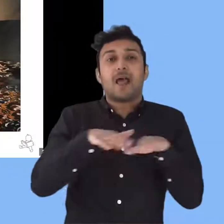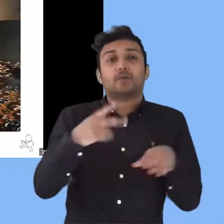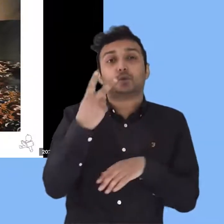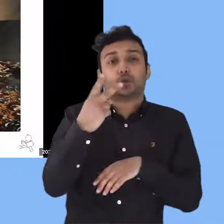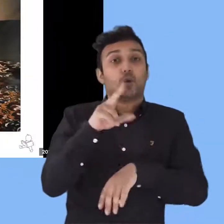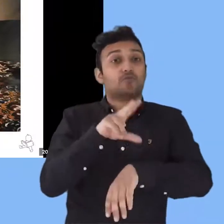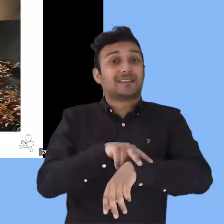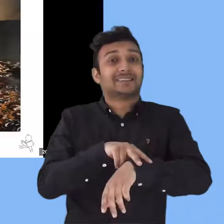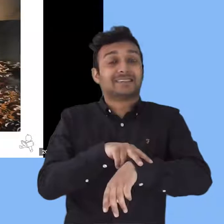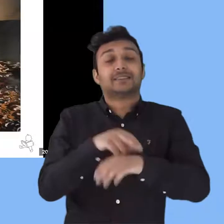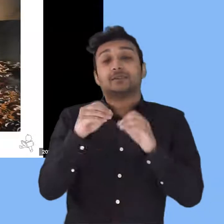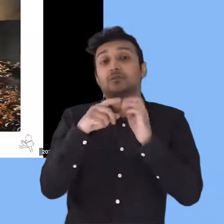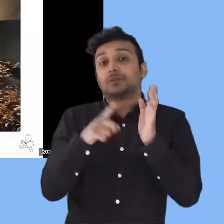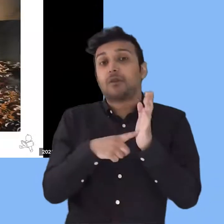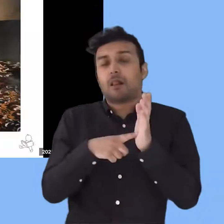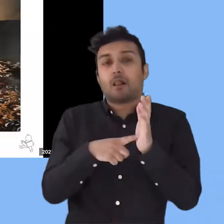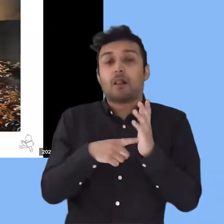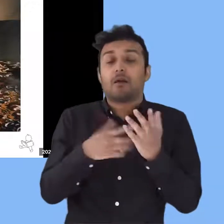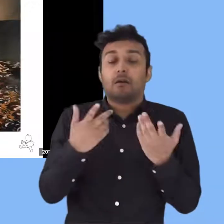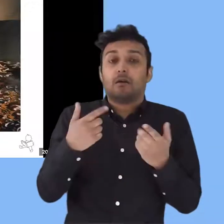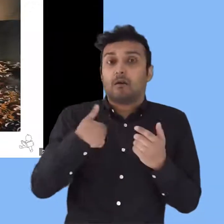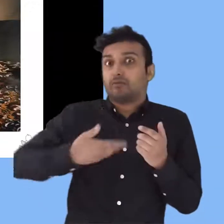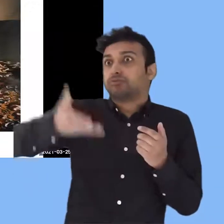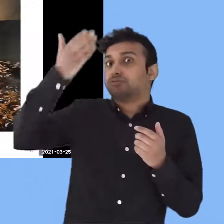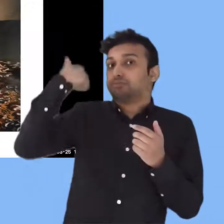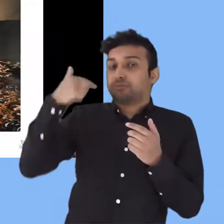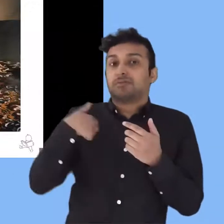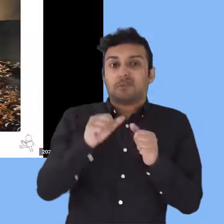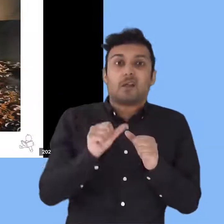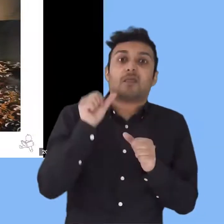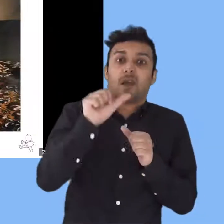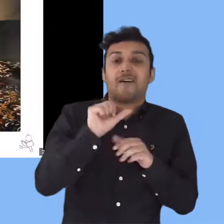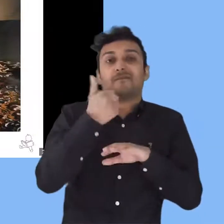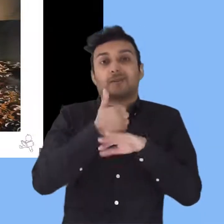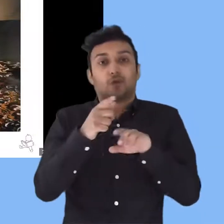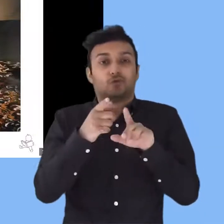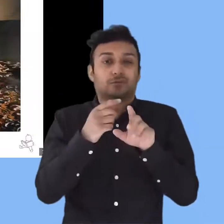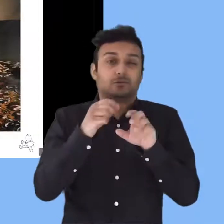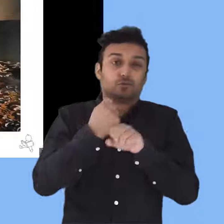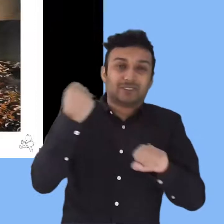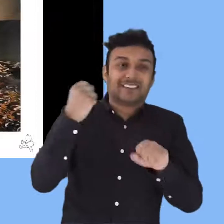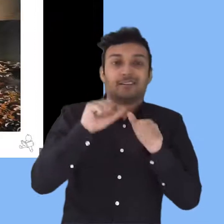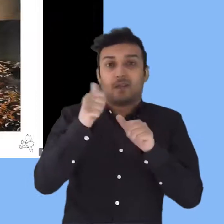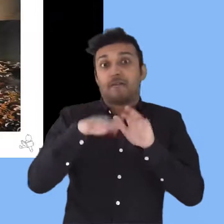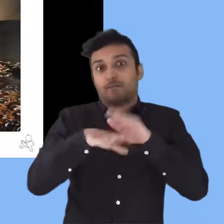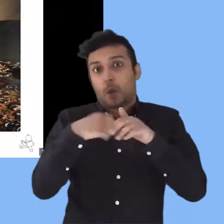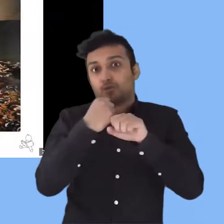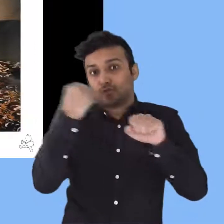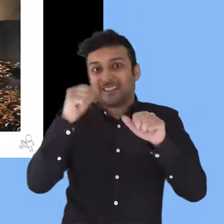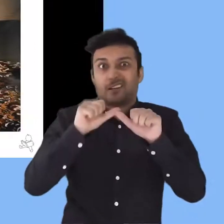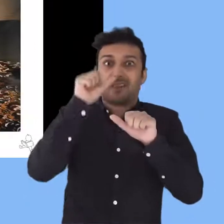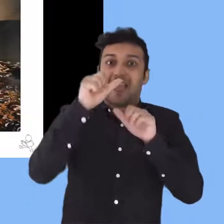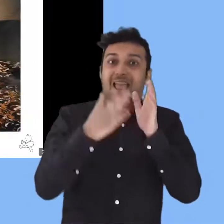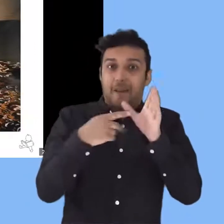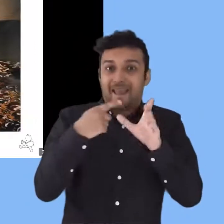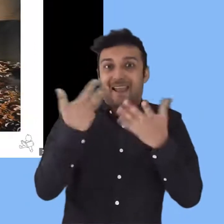ago now. I've kind of worked my way up doing my foundation degree, topping up to a full degree in early childhood practice, my master's and my